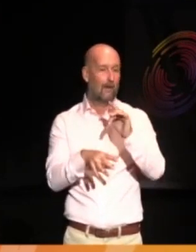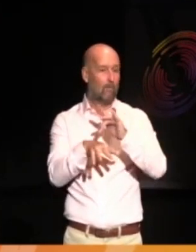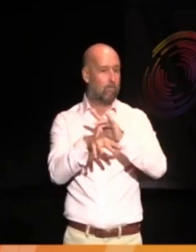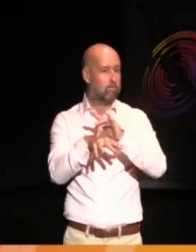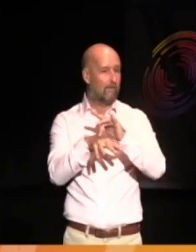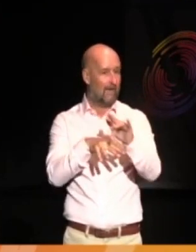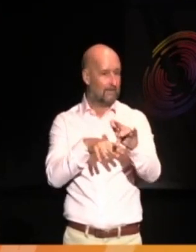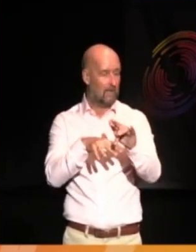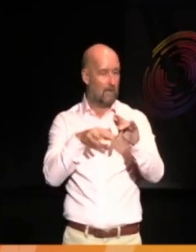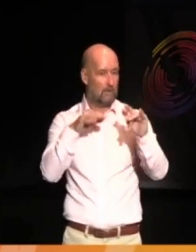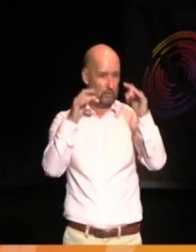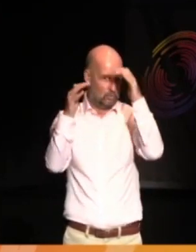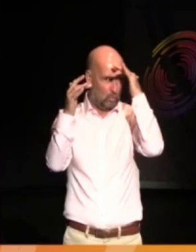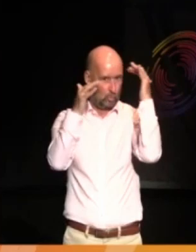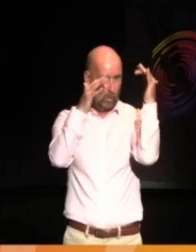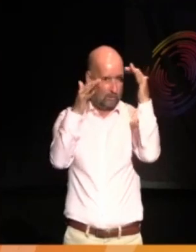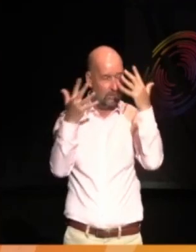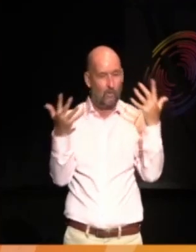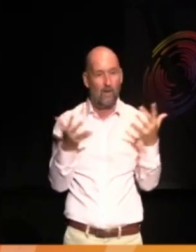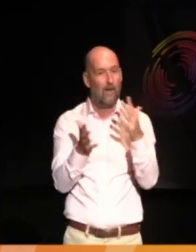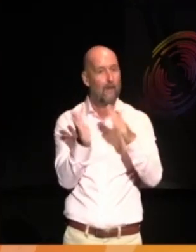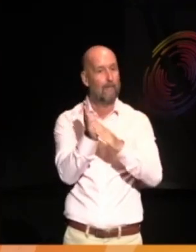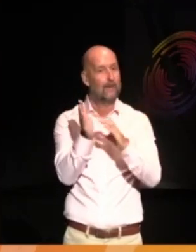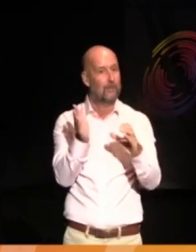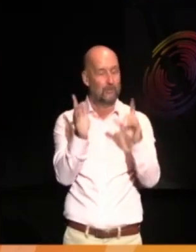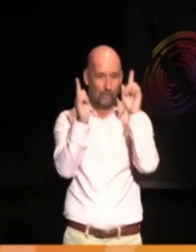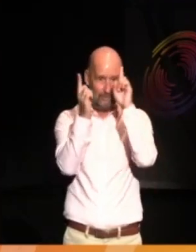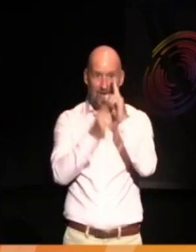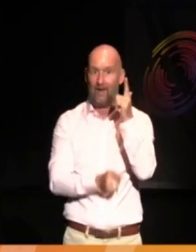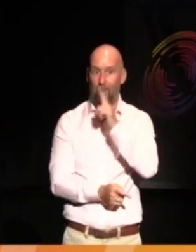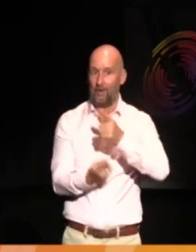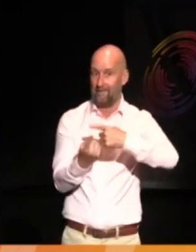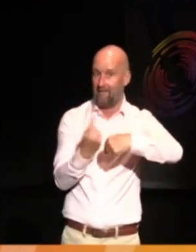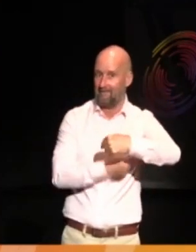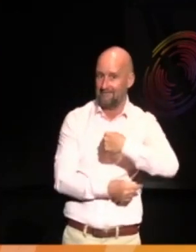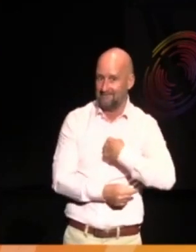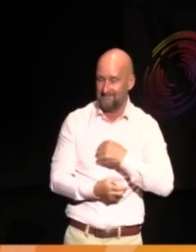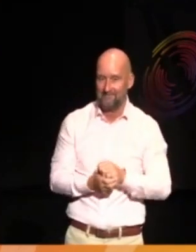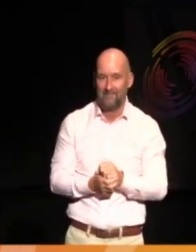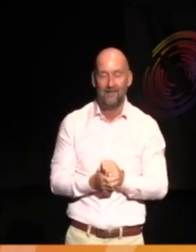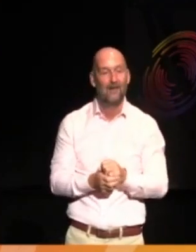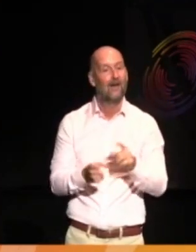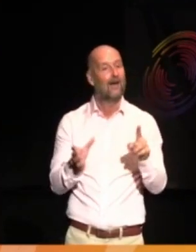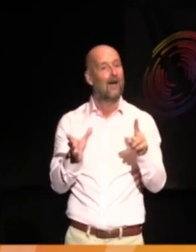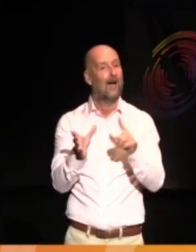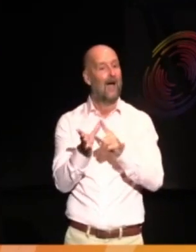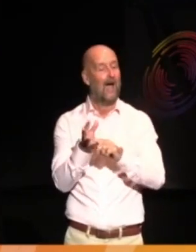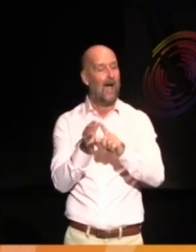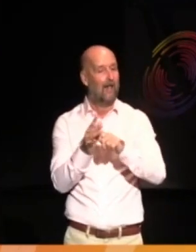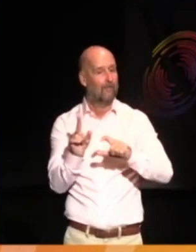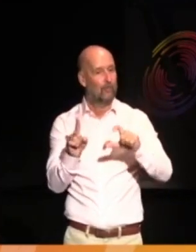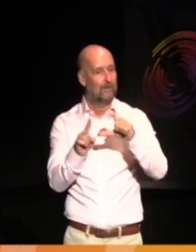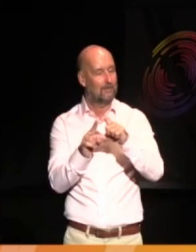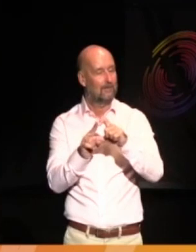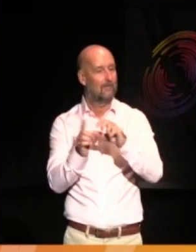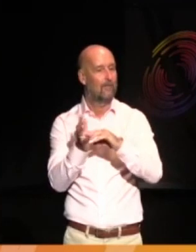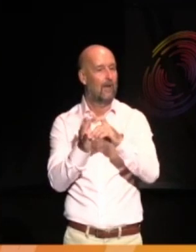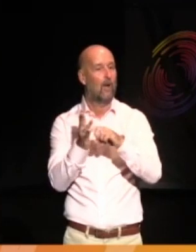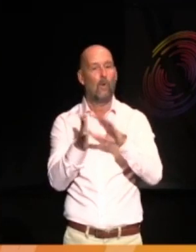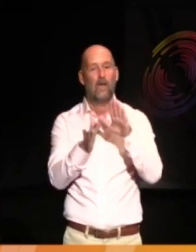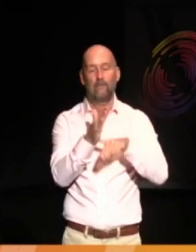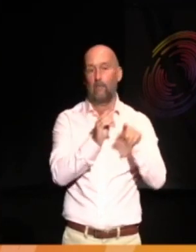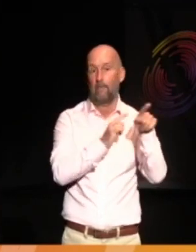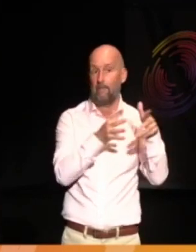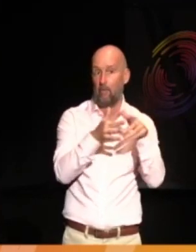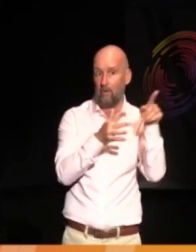at Manchester University, so that's lucky for us all. He's also the Alfred Nobler Fellow for Type Media in America.